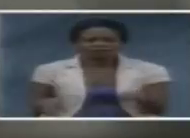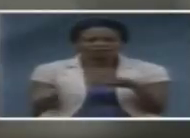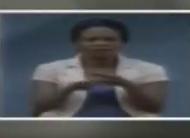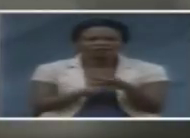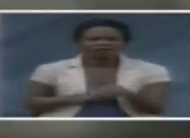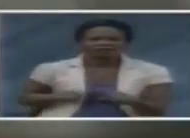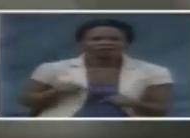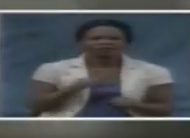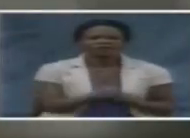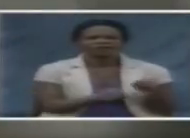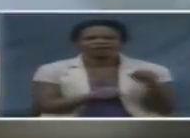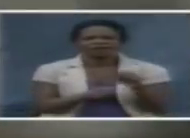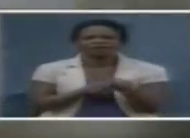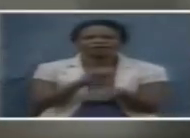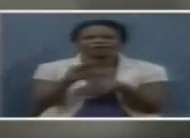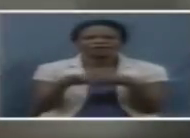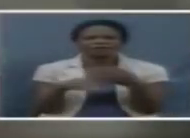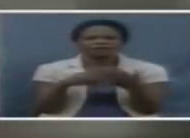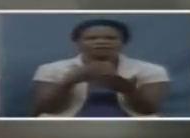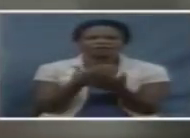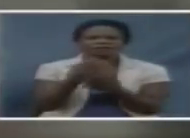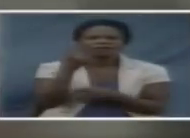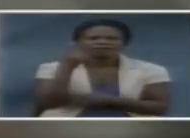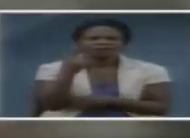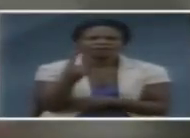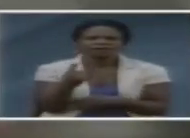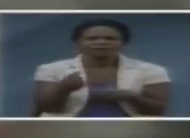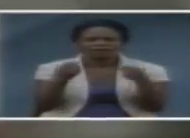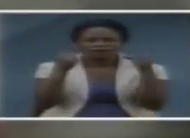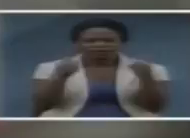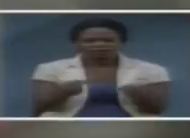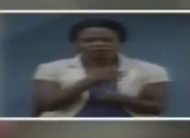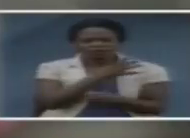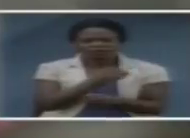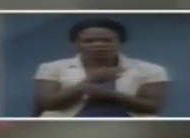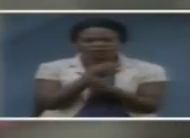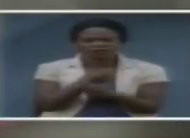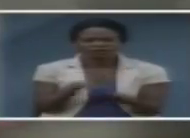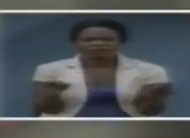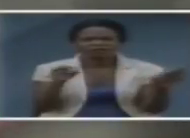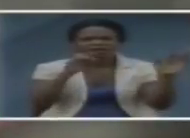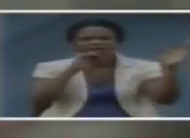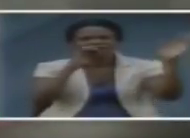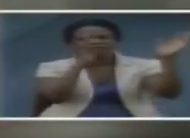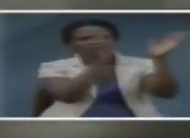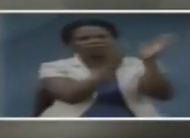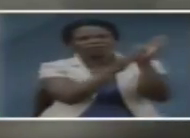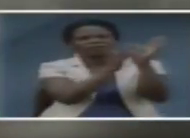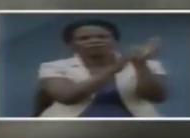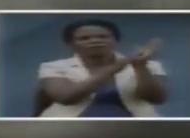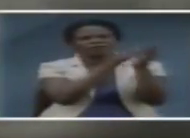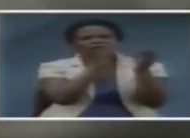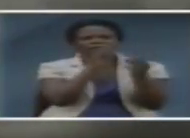won freedom's fight. Oh, one, strong and